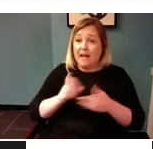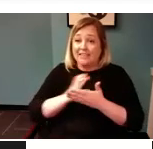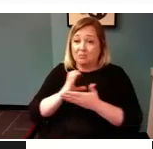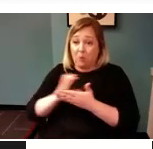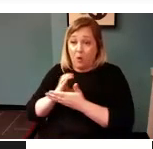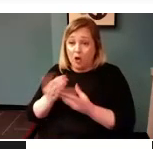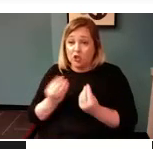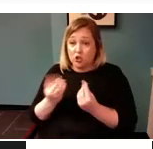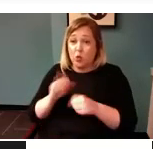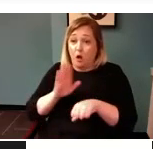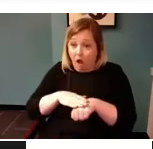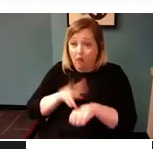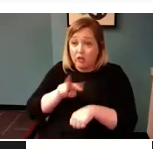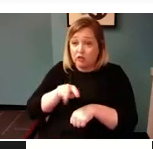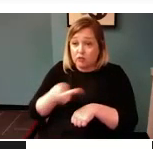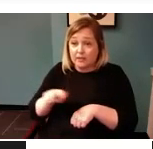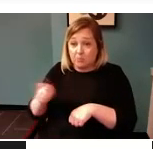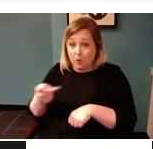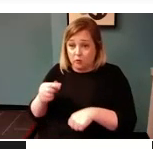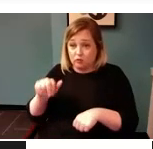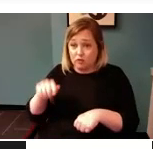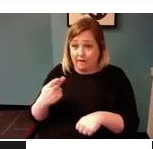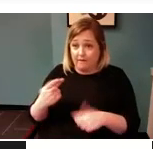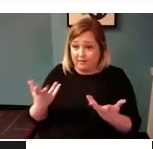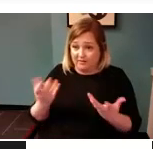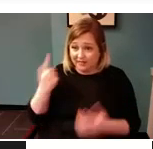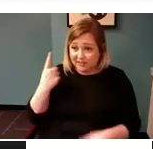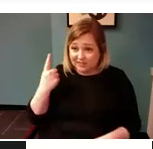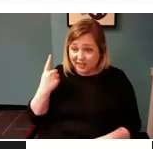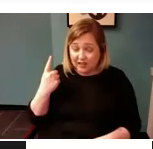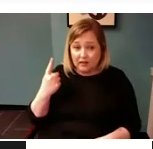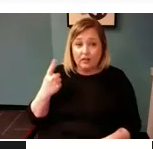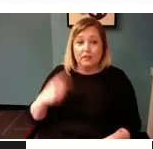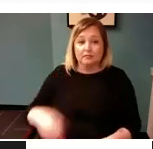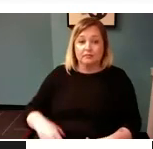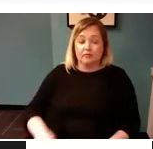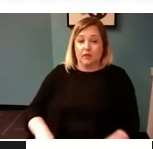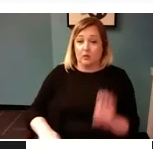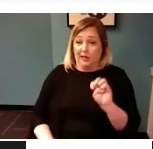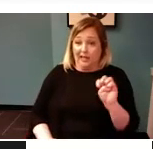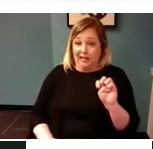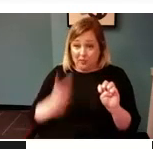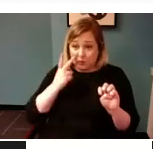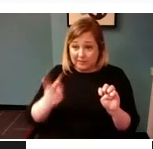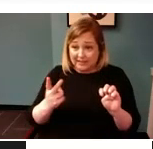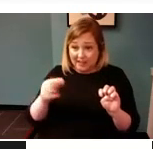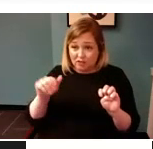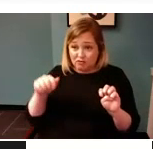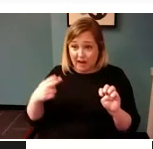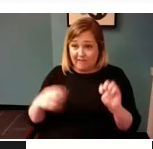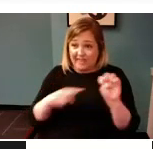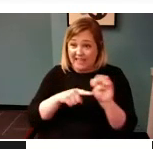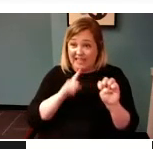Okay, so we first explore E, and in this graph, we see that E is a standalone node. So that gives you